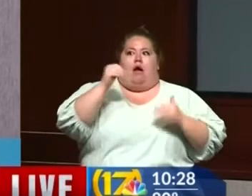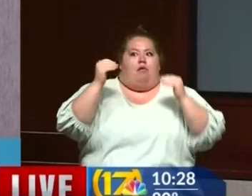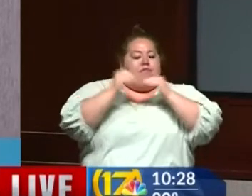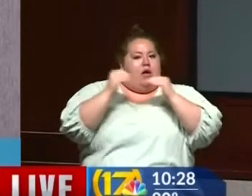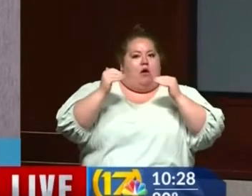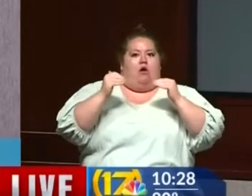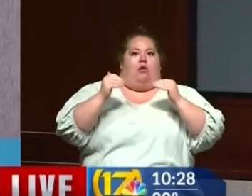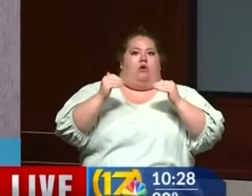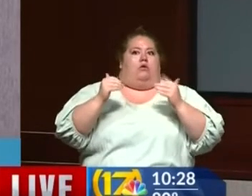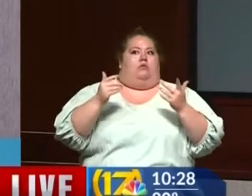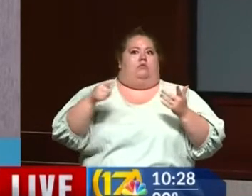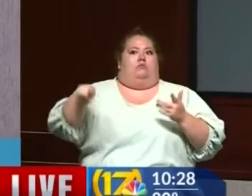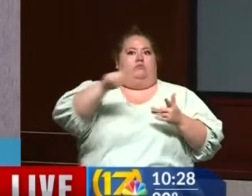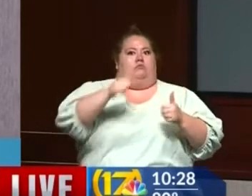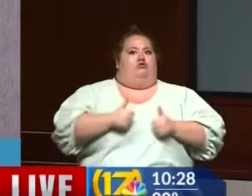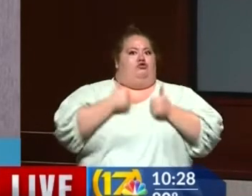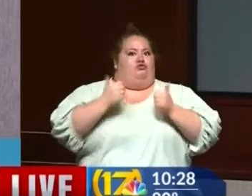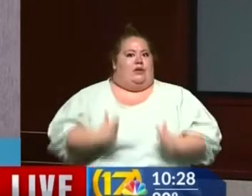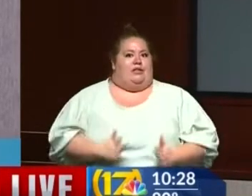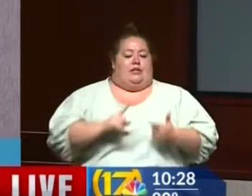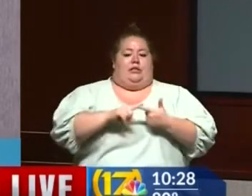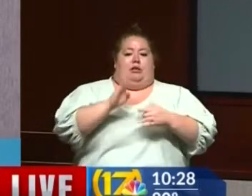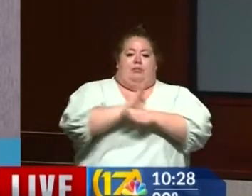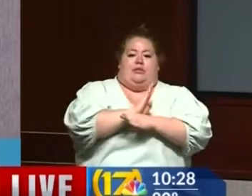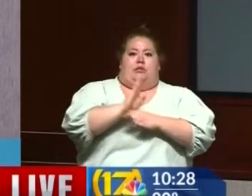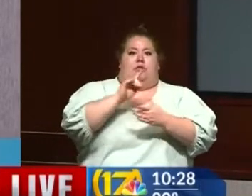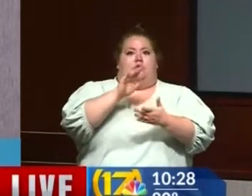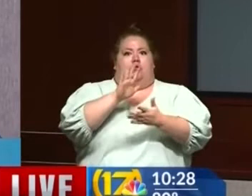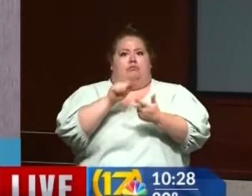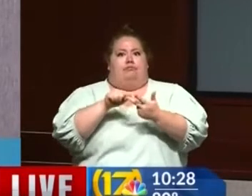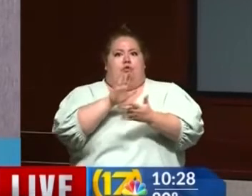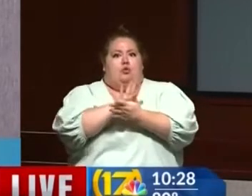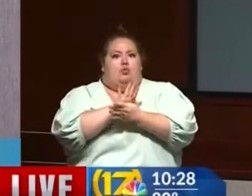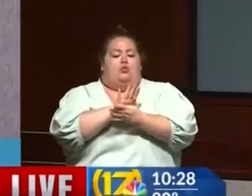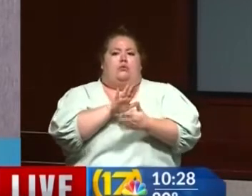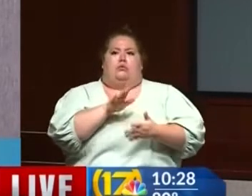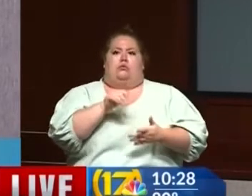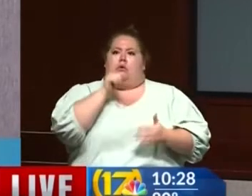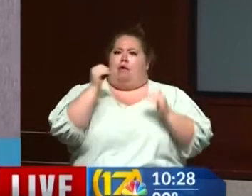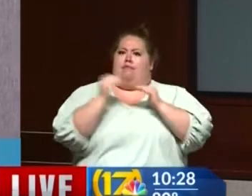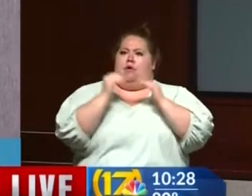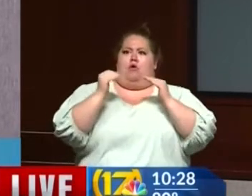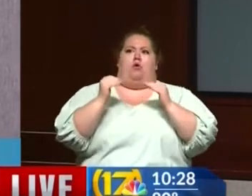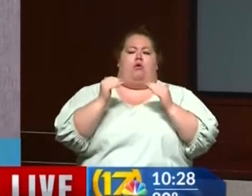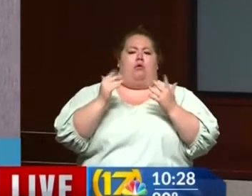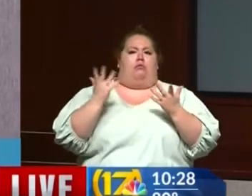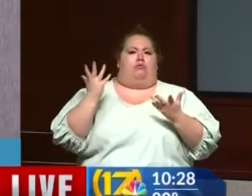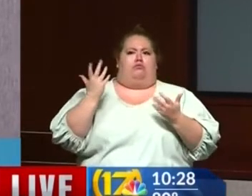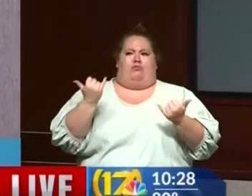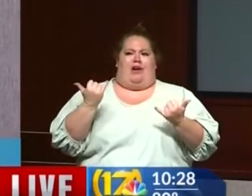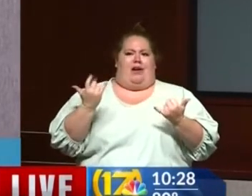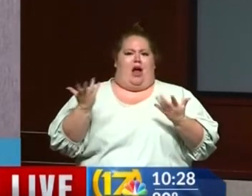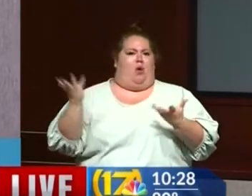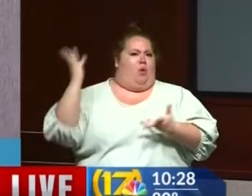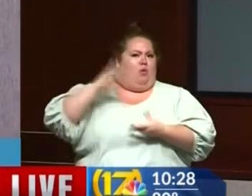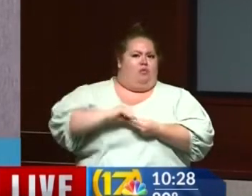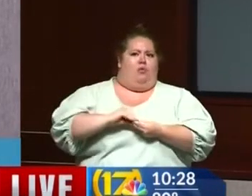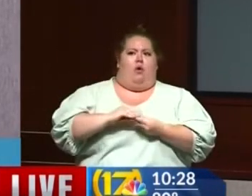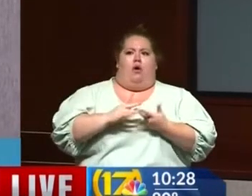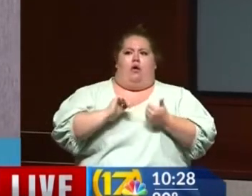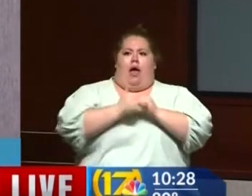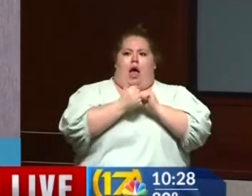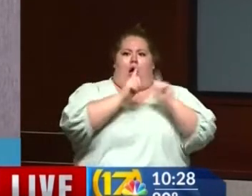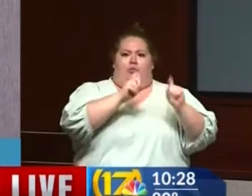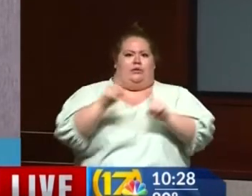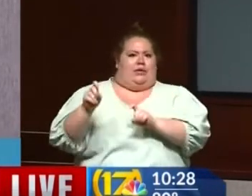to our residents, our businesses, our schools, the way that overall testing rates are now being